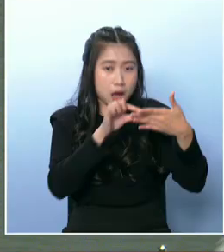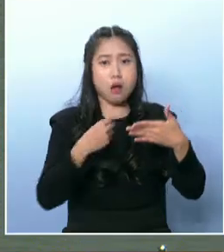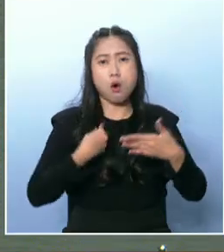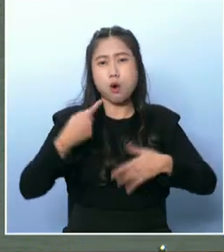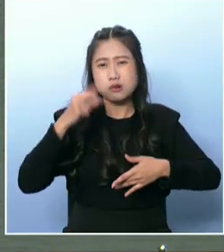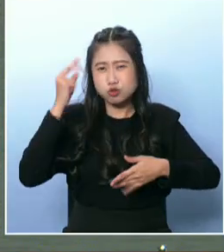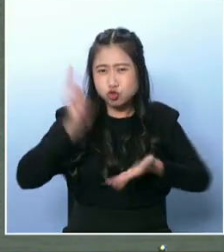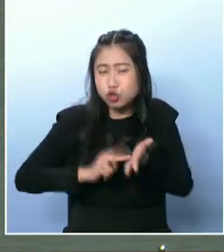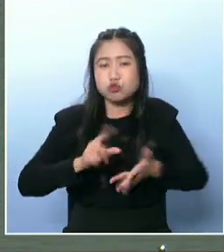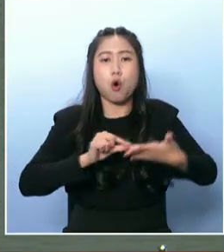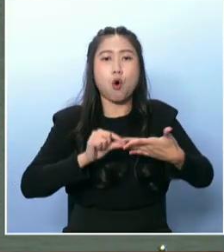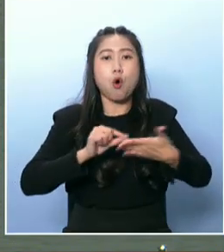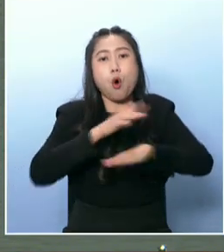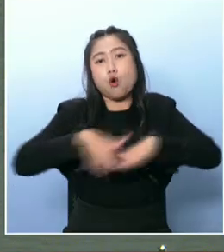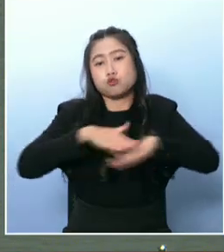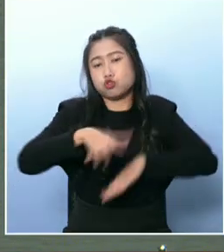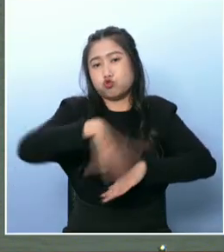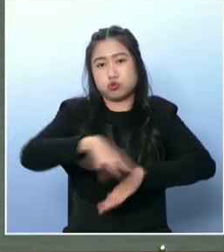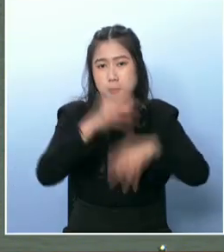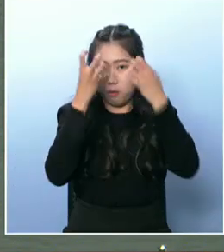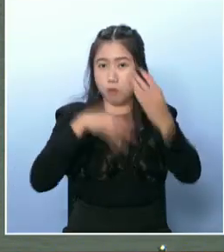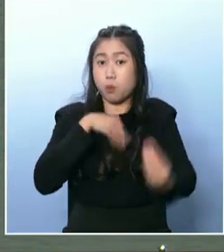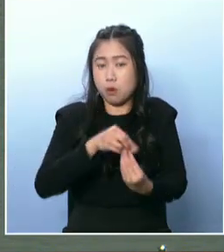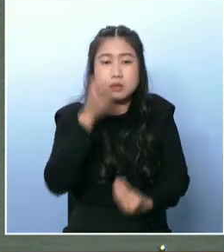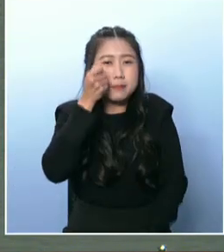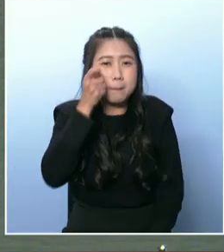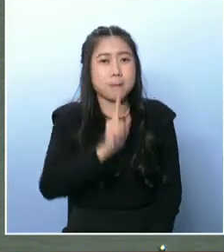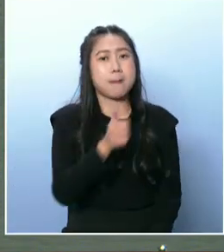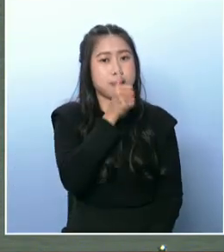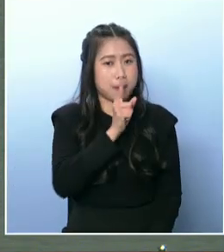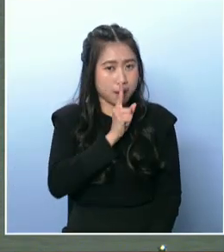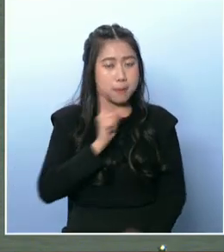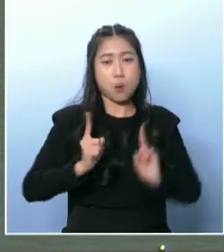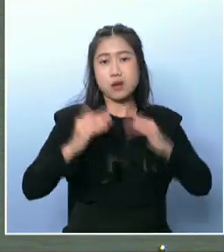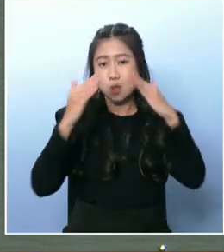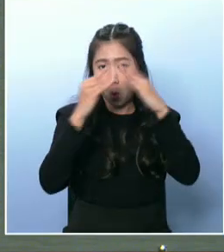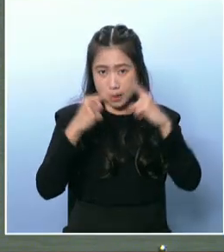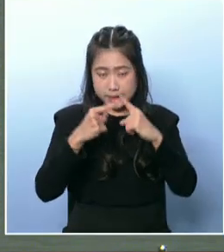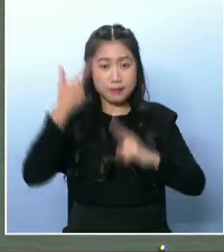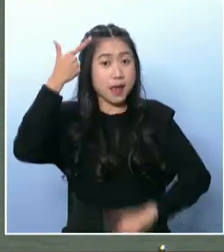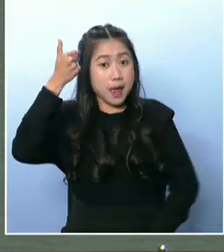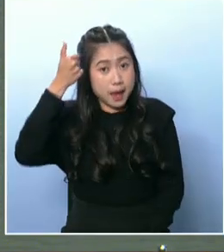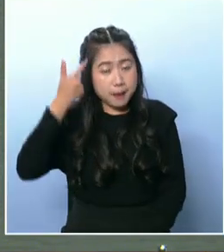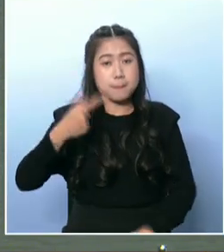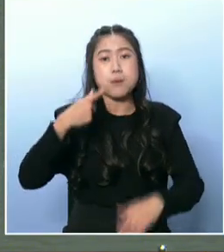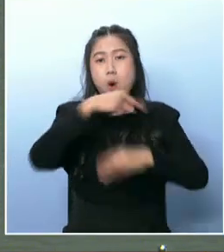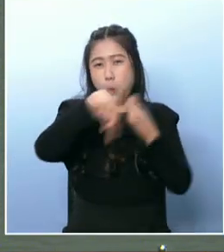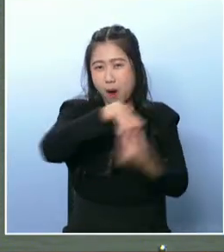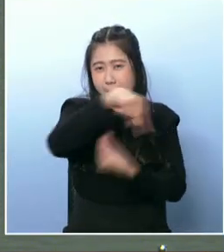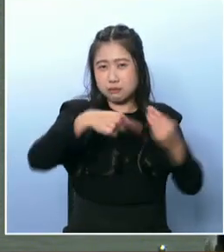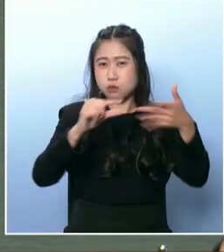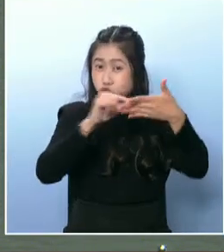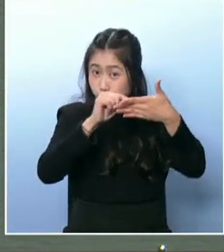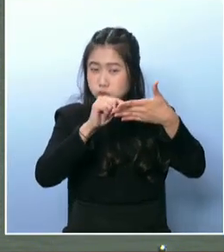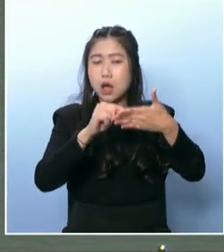about hostels. I think safety is the first issue for hostel, especially for the parents and the family